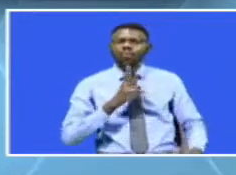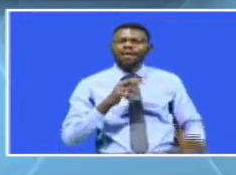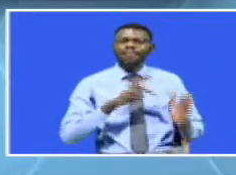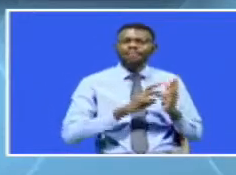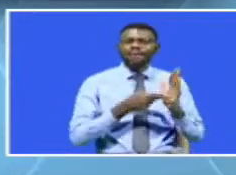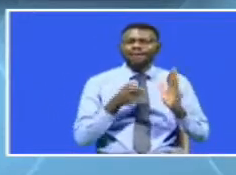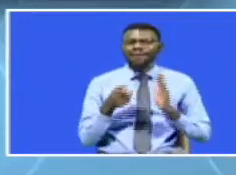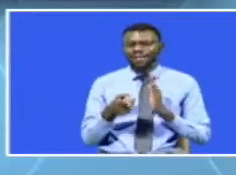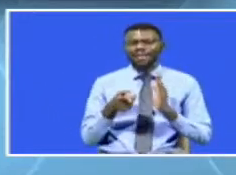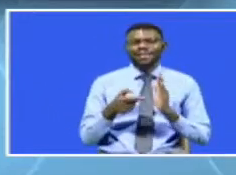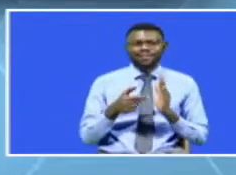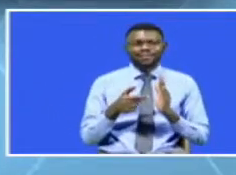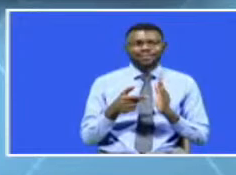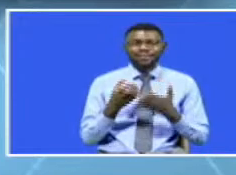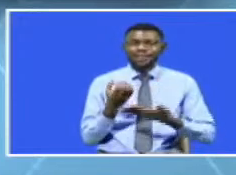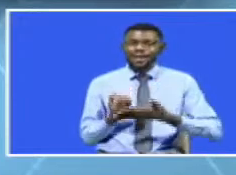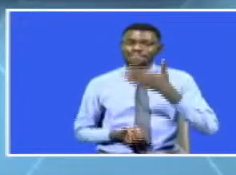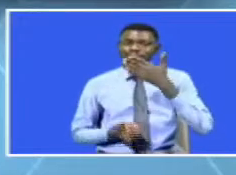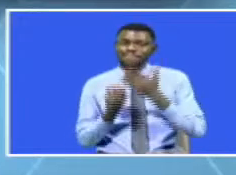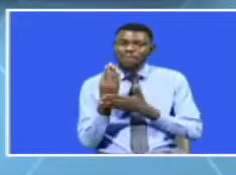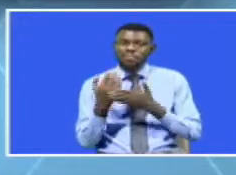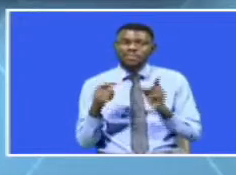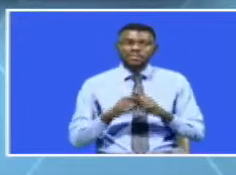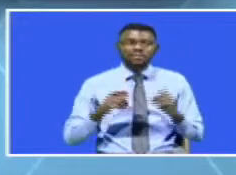just months after